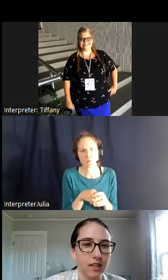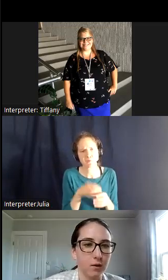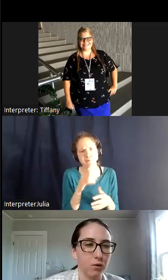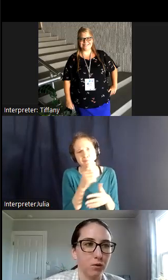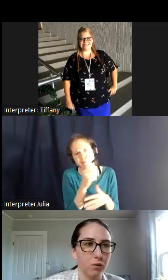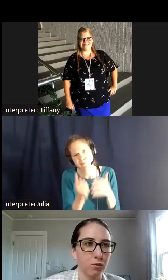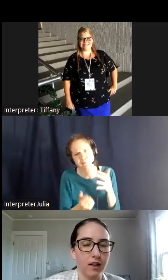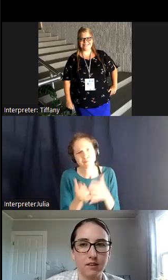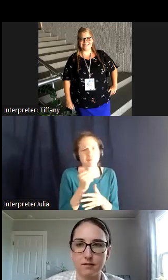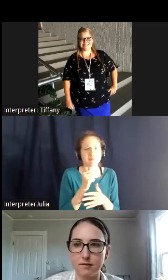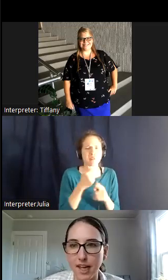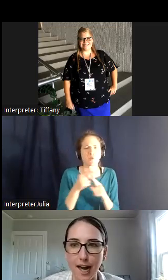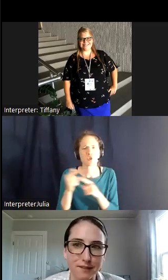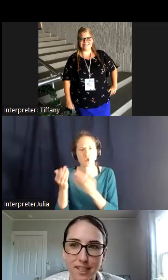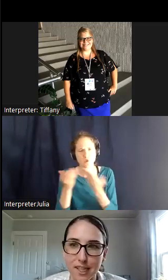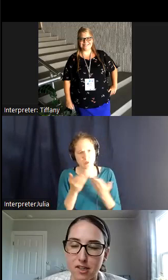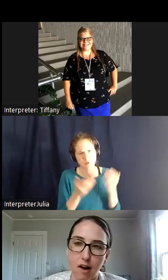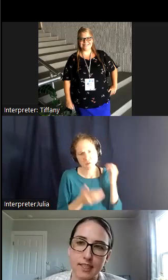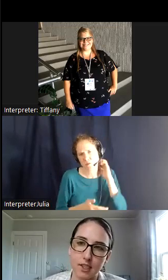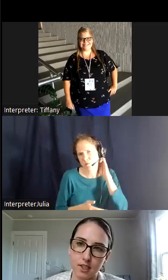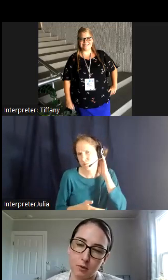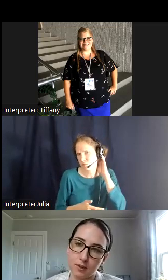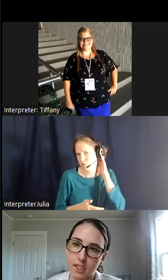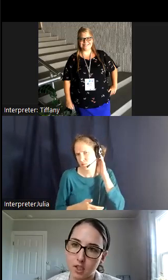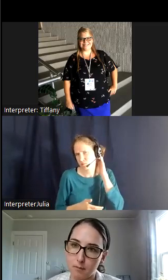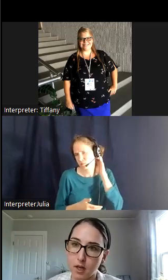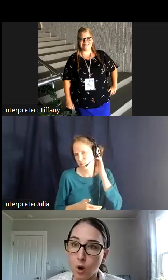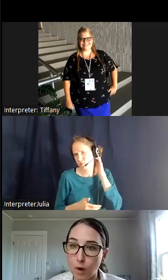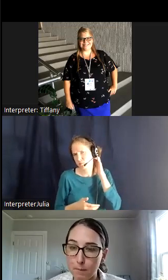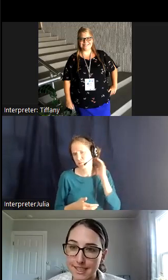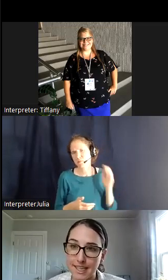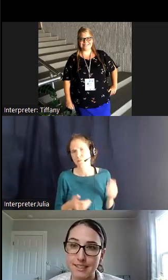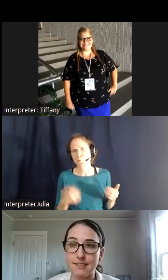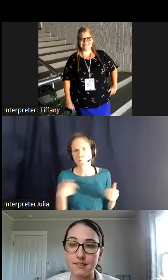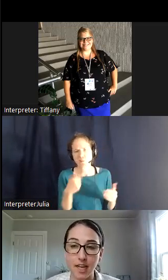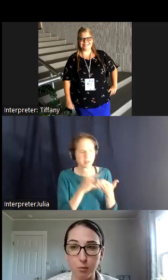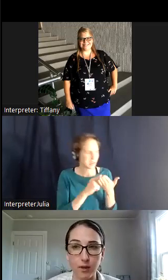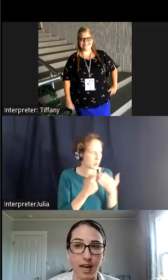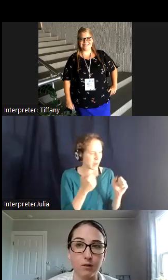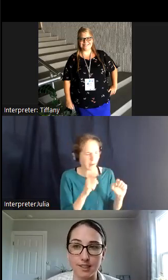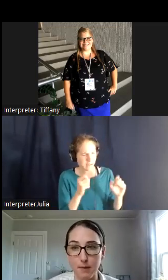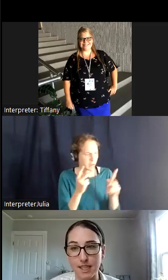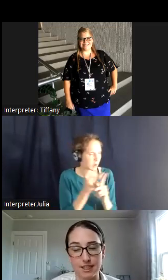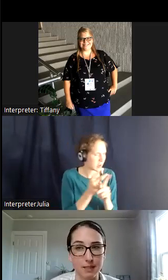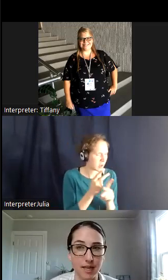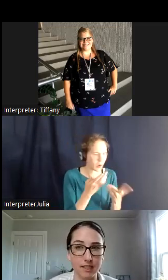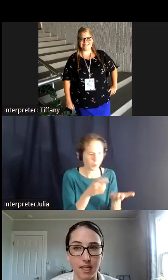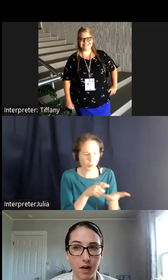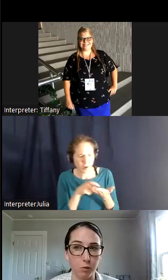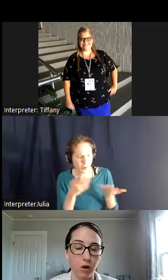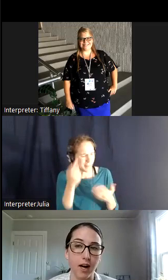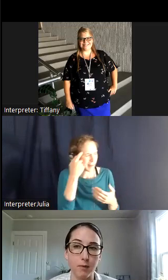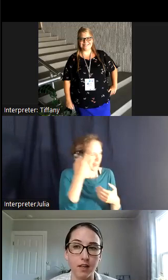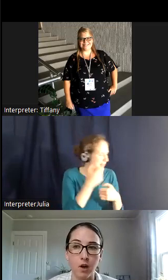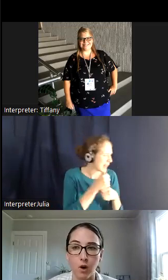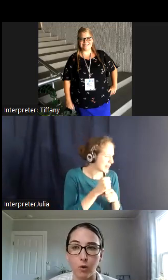And we are very actively engaged in conversations to really determine what makes sense. Like you point out, does it make sense to make a